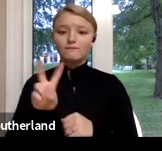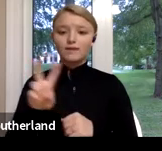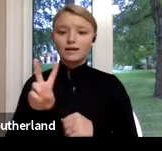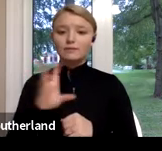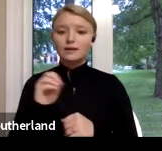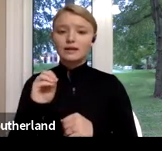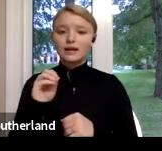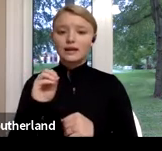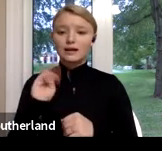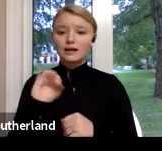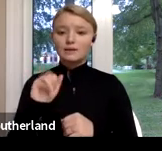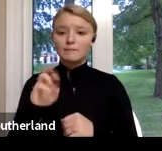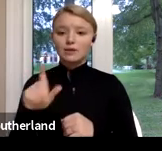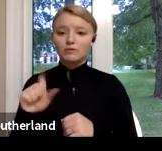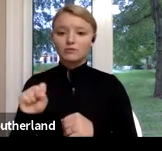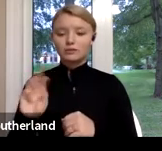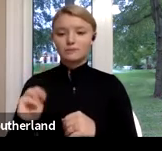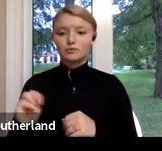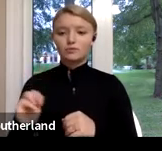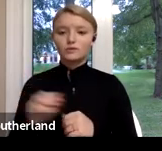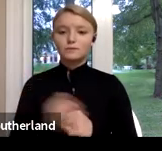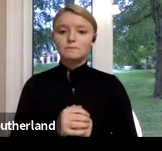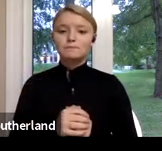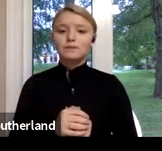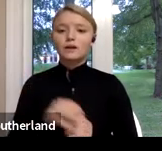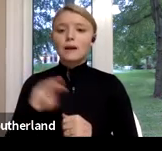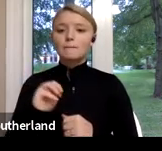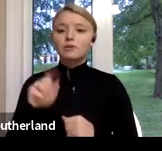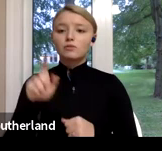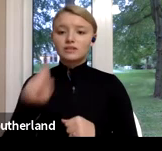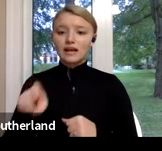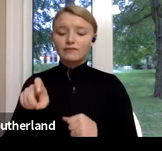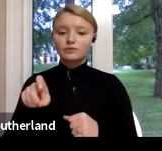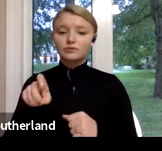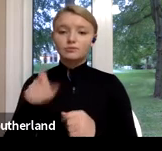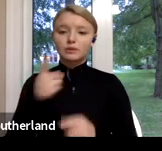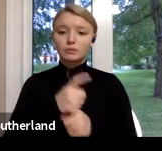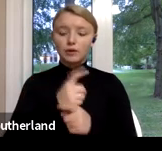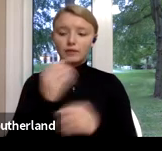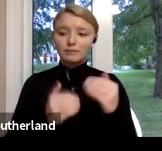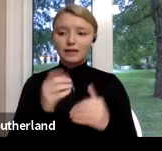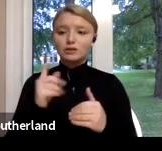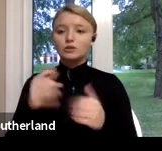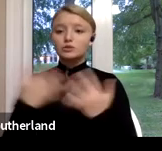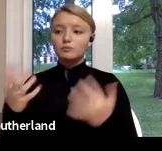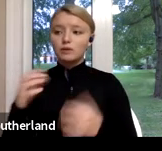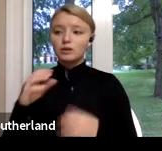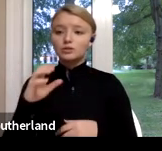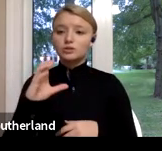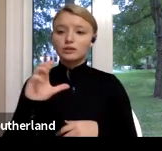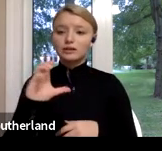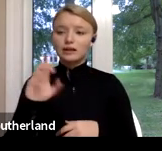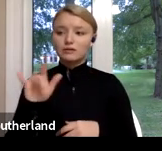minerals. Minerals have to be properly balanced. Too much calcium will result in a